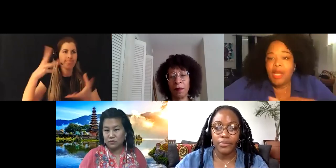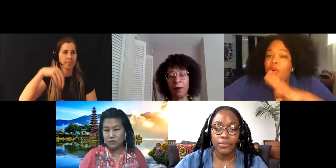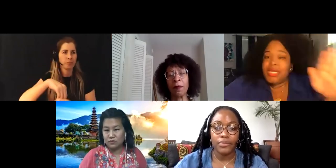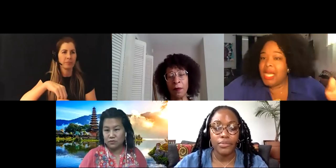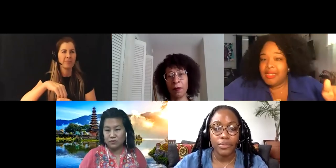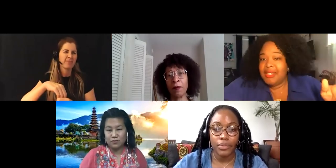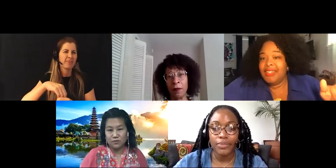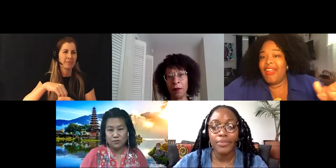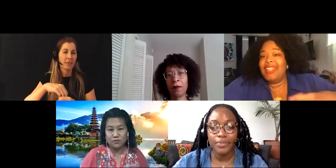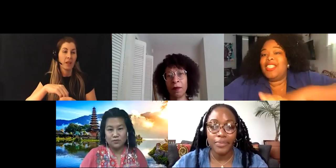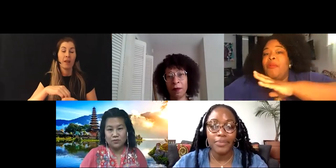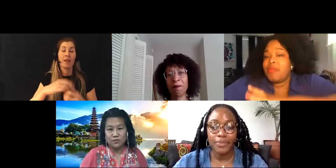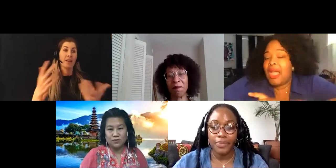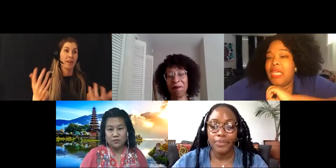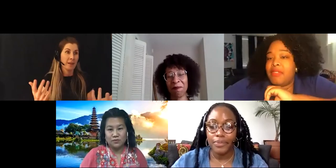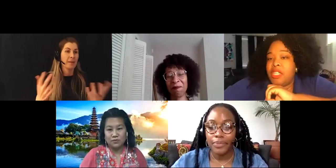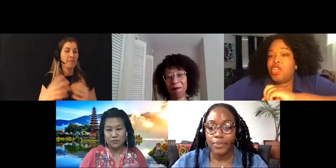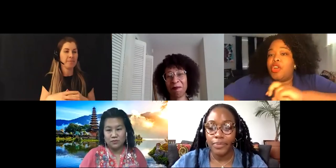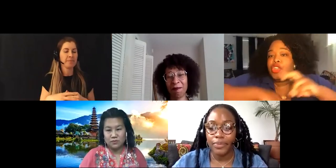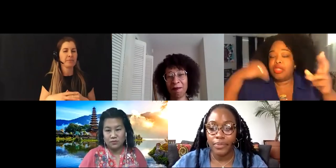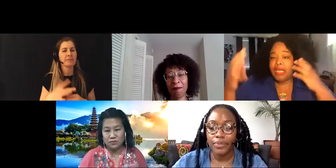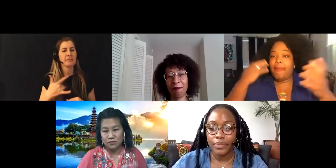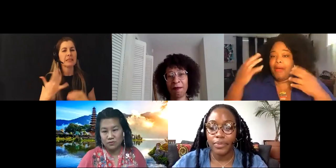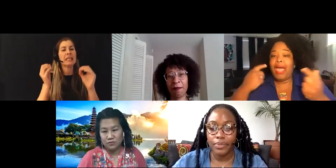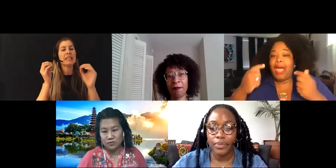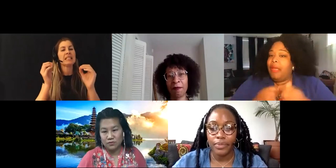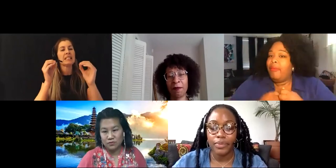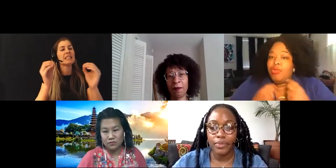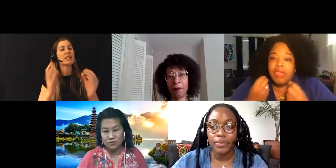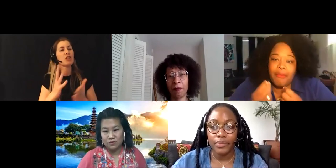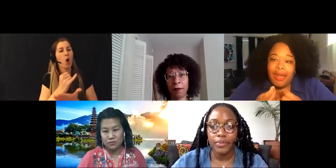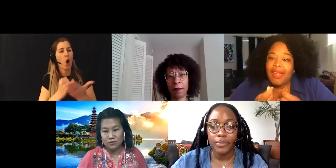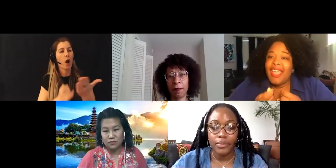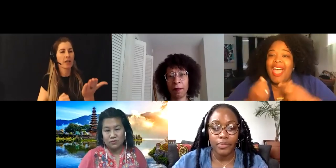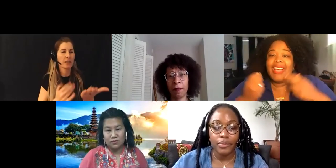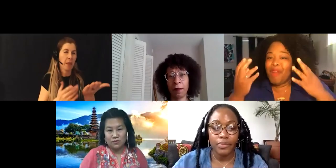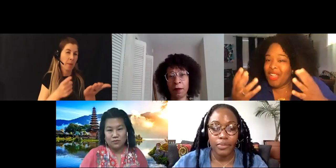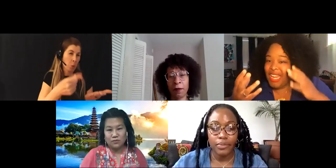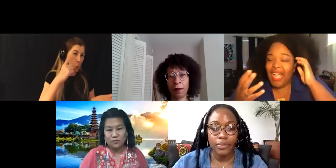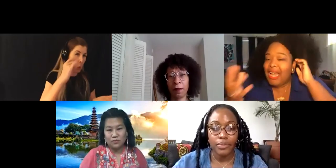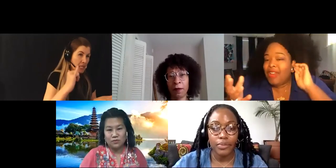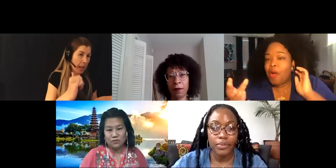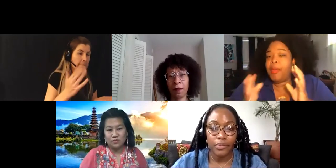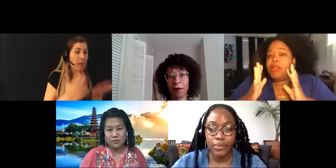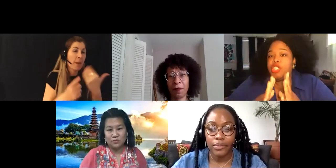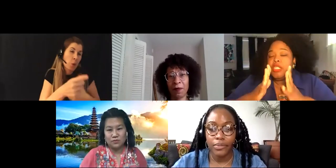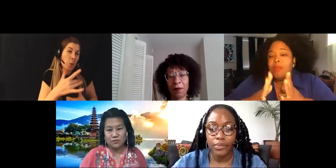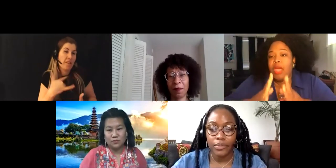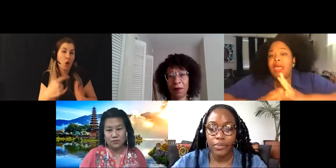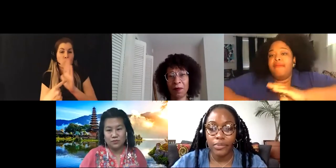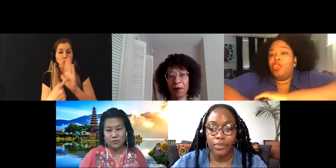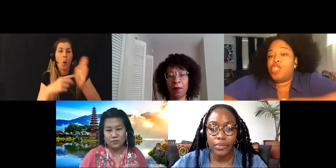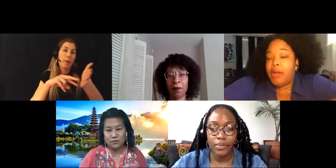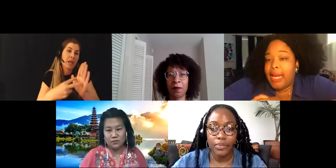and then it won't get done, right? So I think if teaching artists start to think about that, and maybe you think about it as marketing, I don't know, but just some